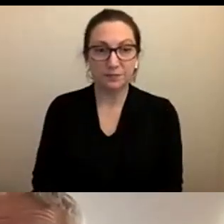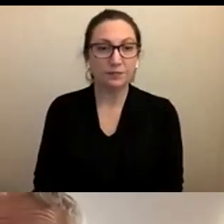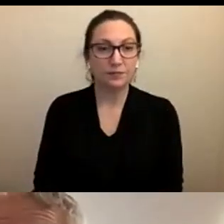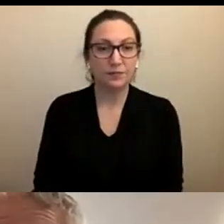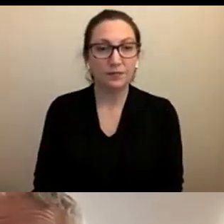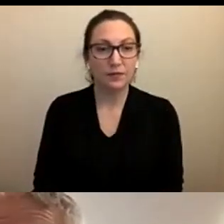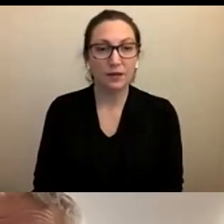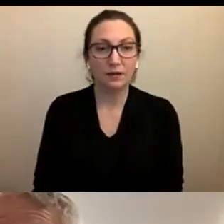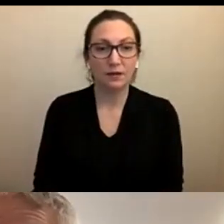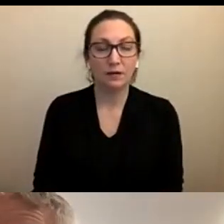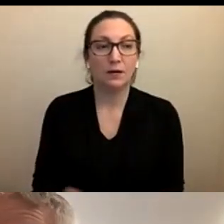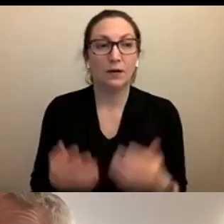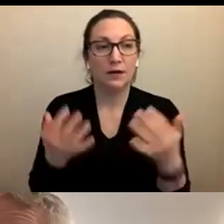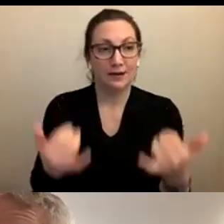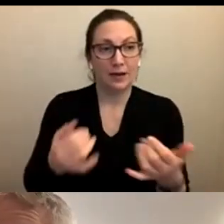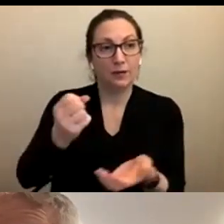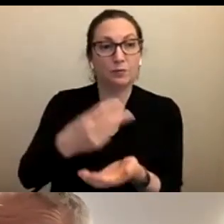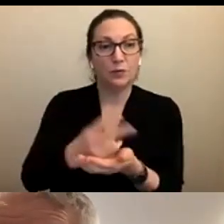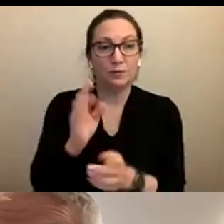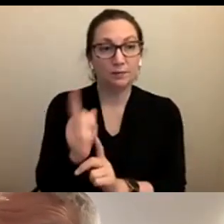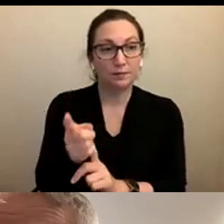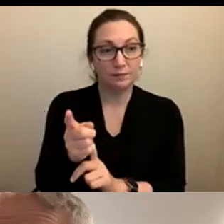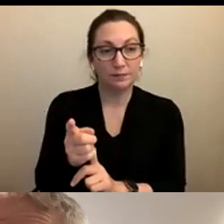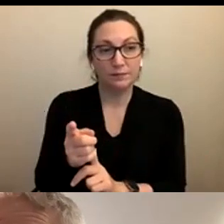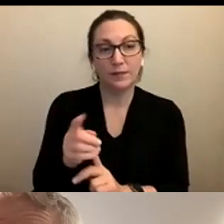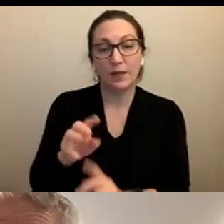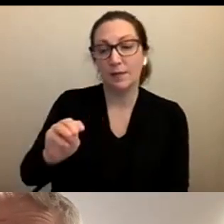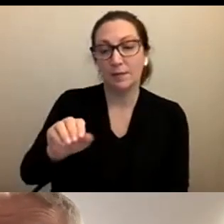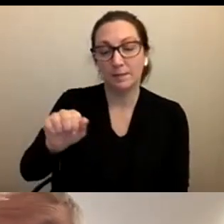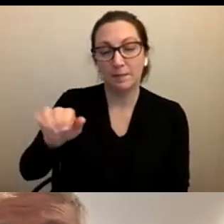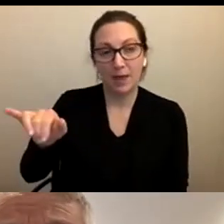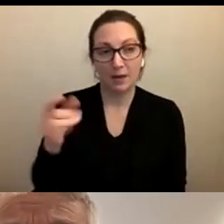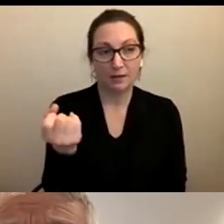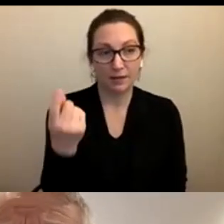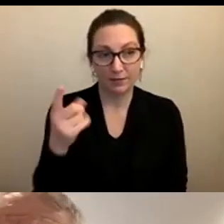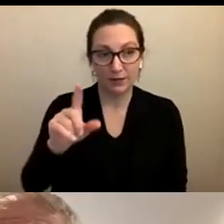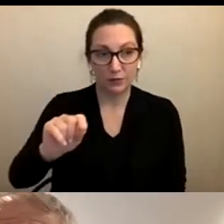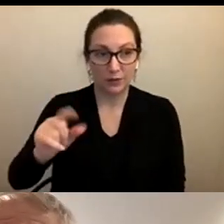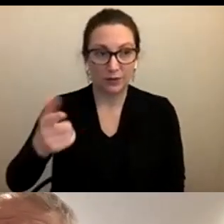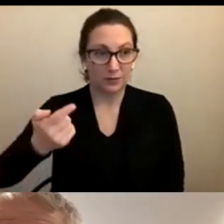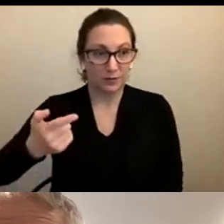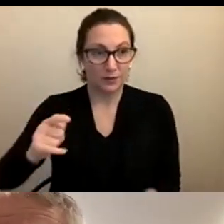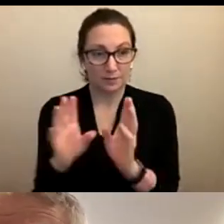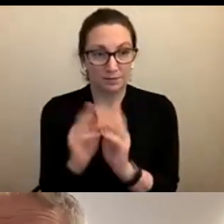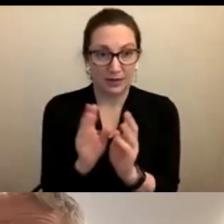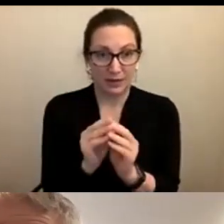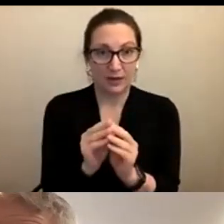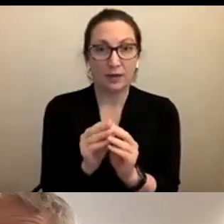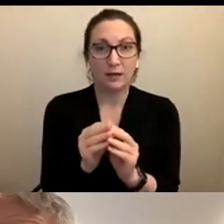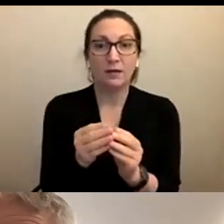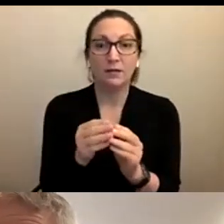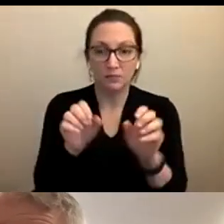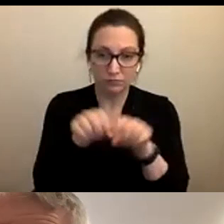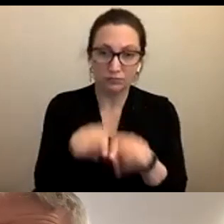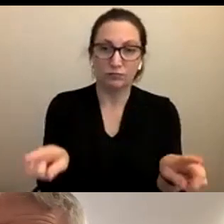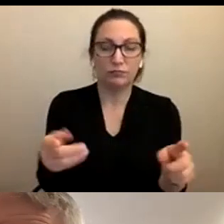We'll move on now to the approval of minutes from the May 11th, 2021 meeting, which you all have received